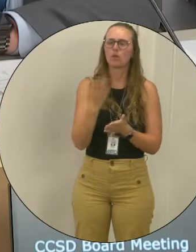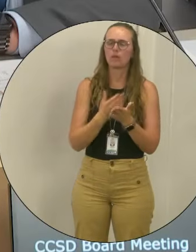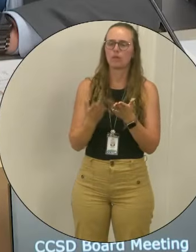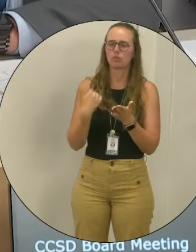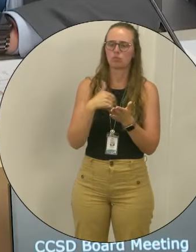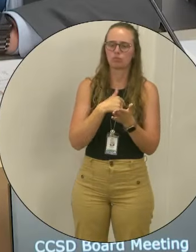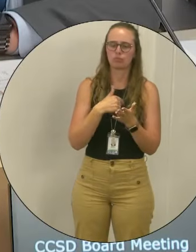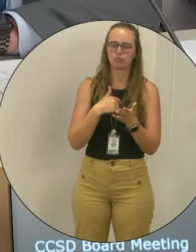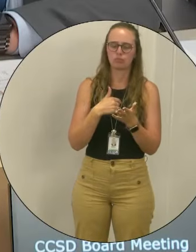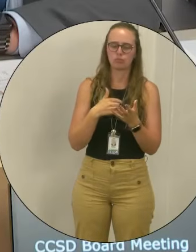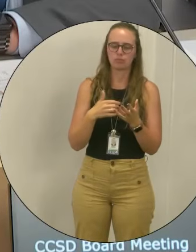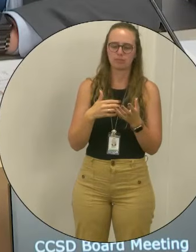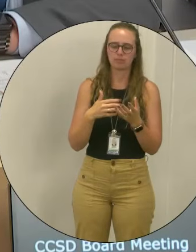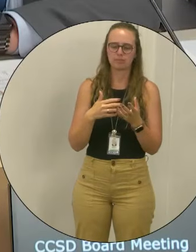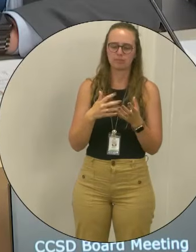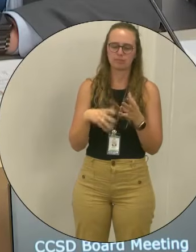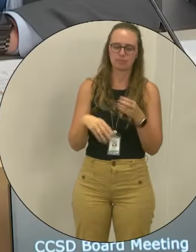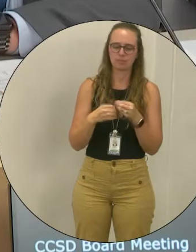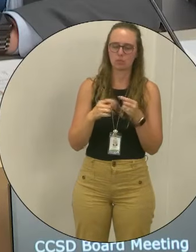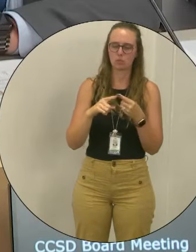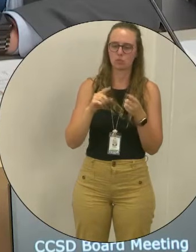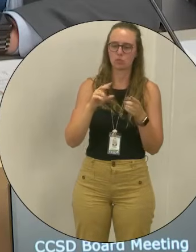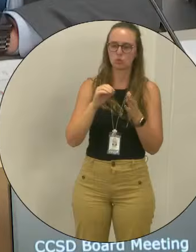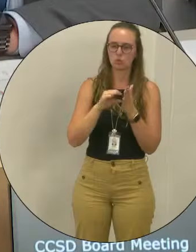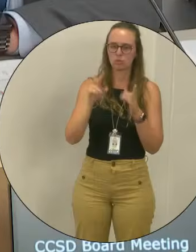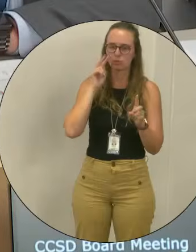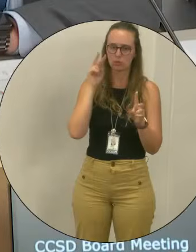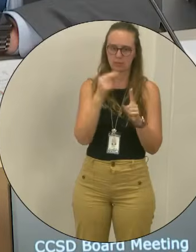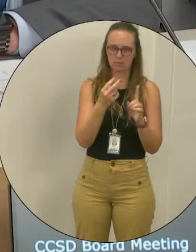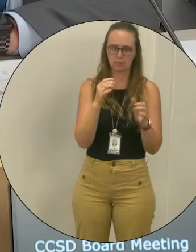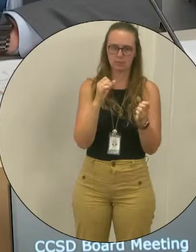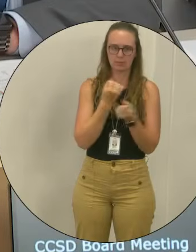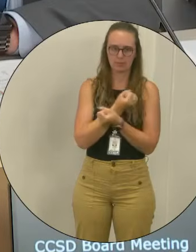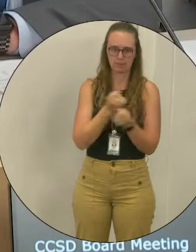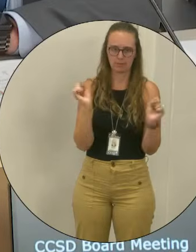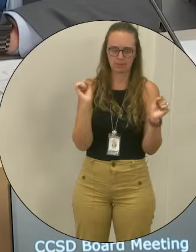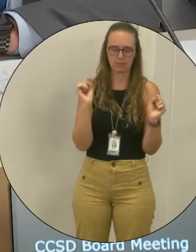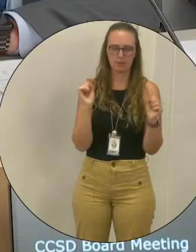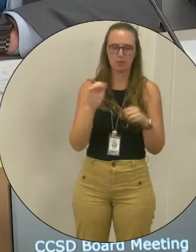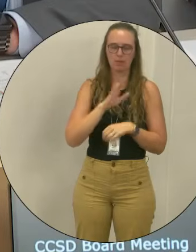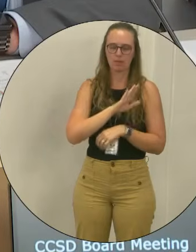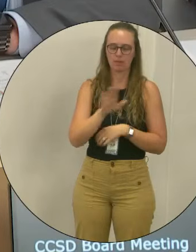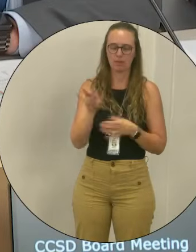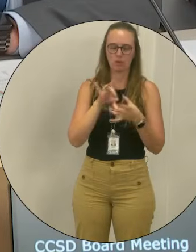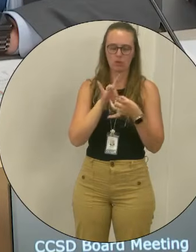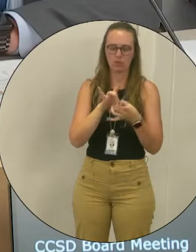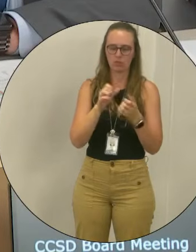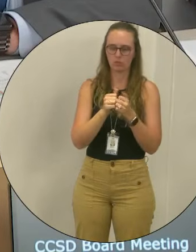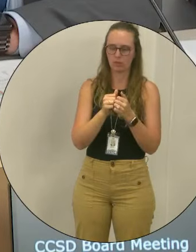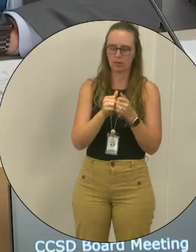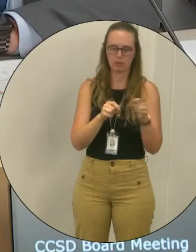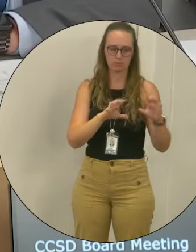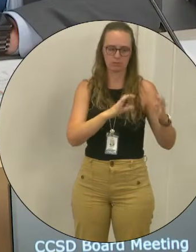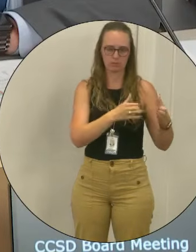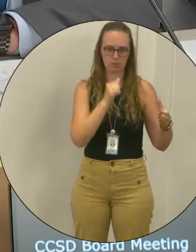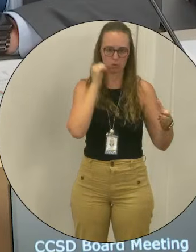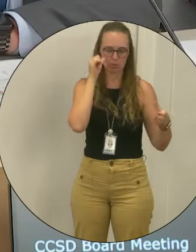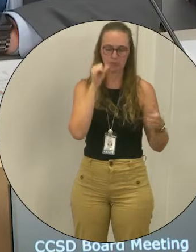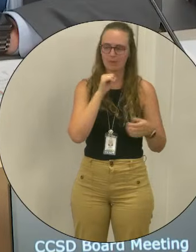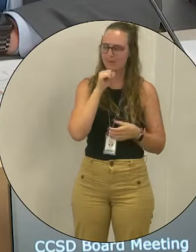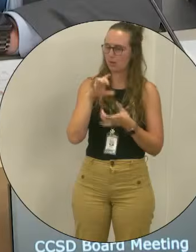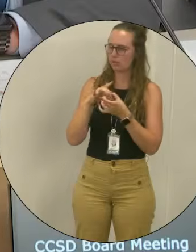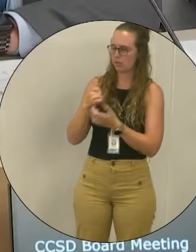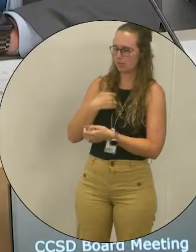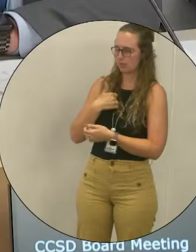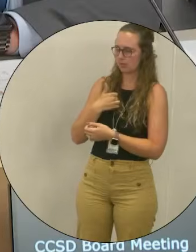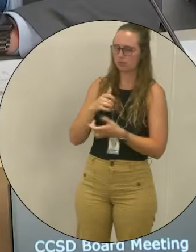lot in regards to student perceptions of safety is their relationships with adults. Not just themselves, but their